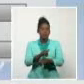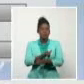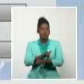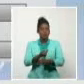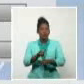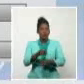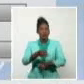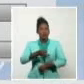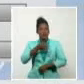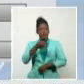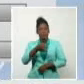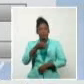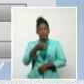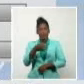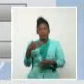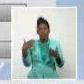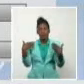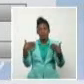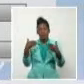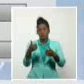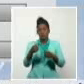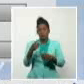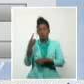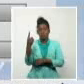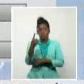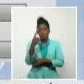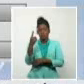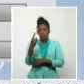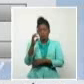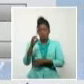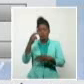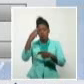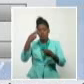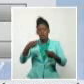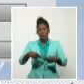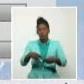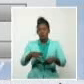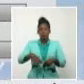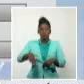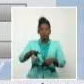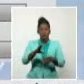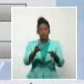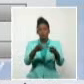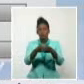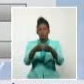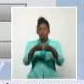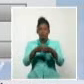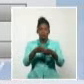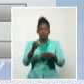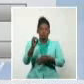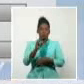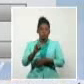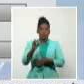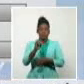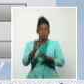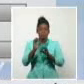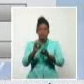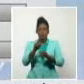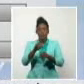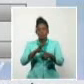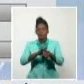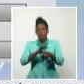And what still is very alarming is that despite the time of evolution of this pandemic, And this is something